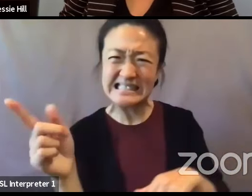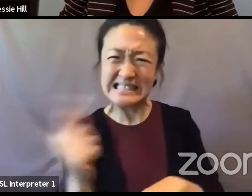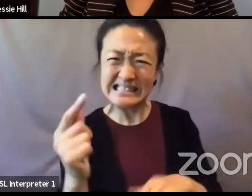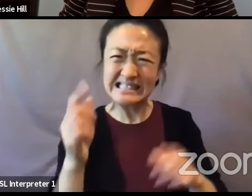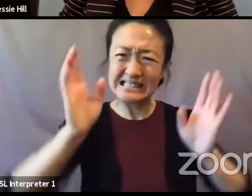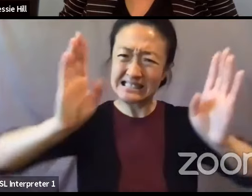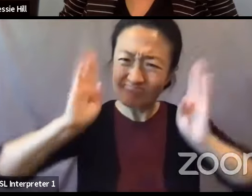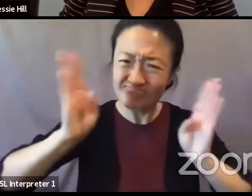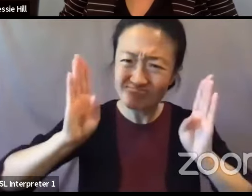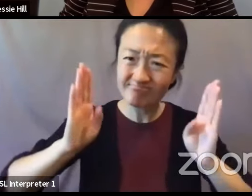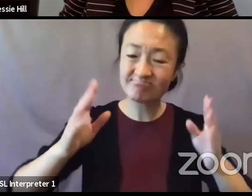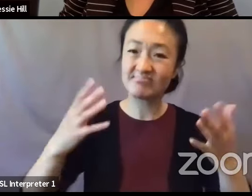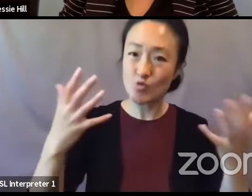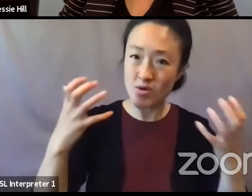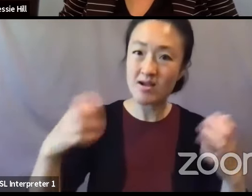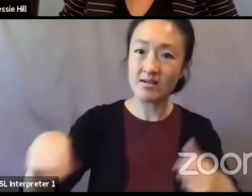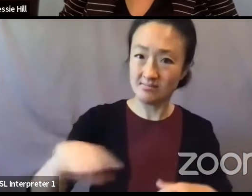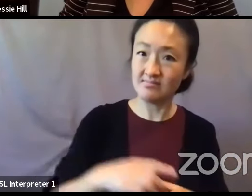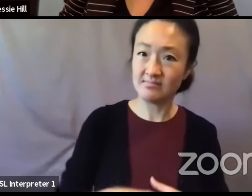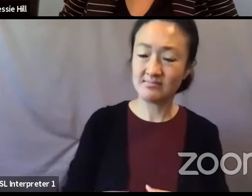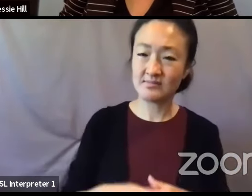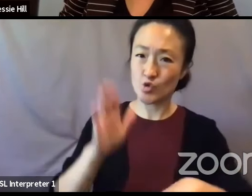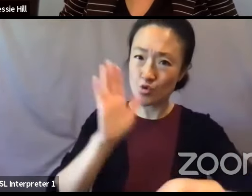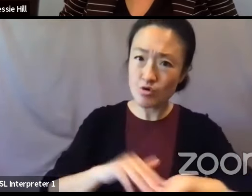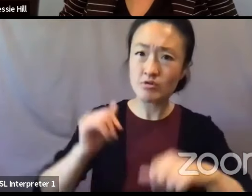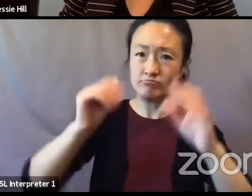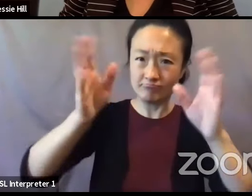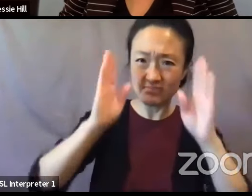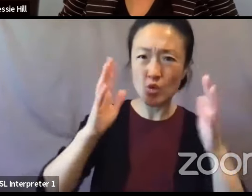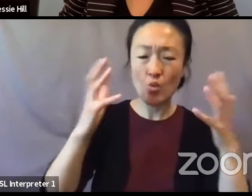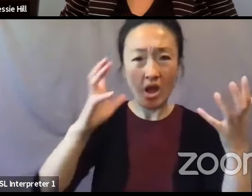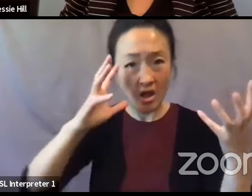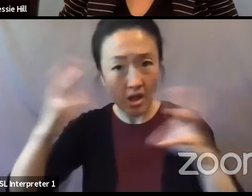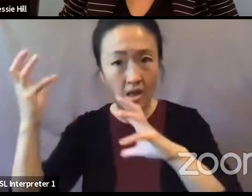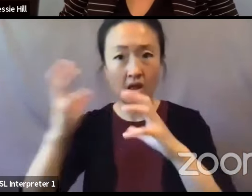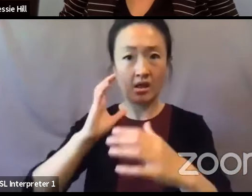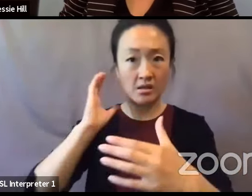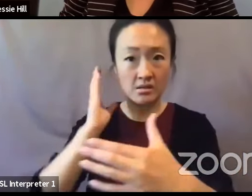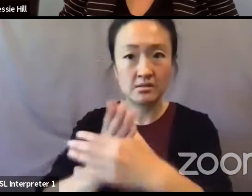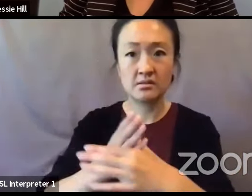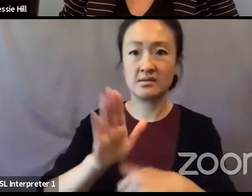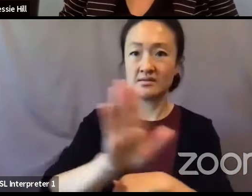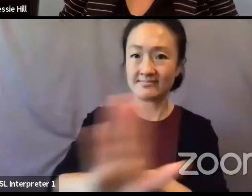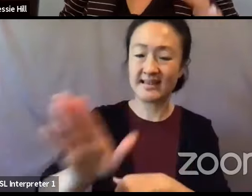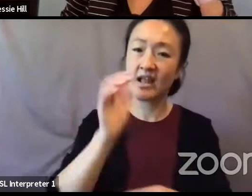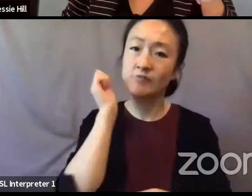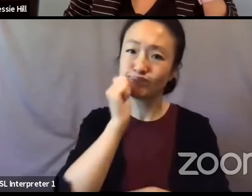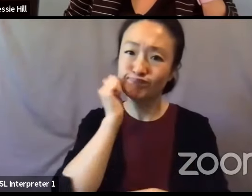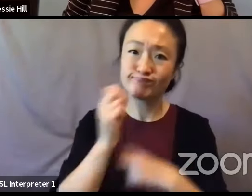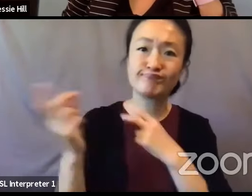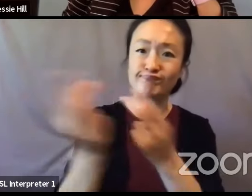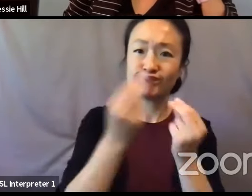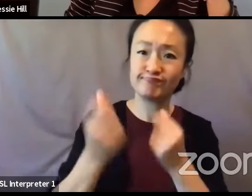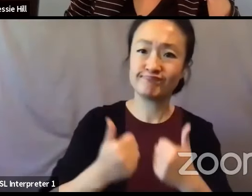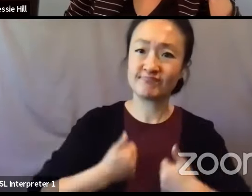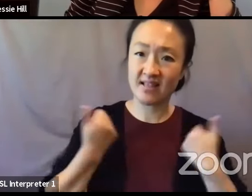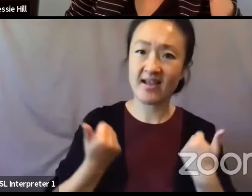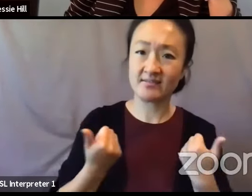up, it is about trying to disrupt their going about their day in the normal